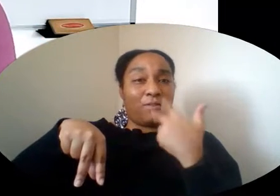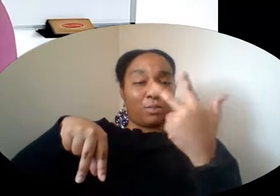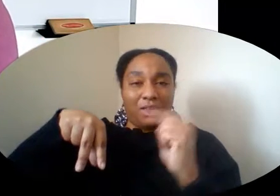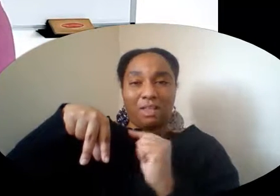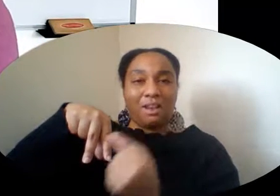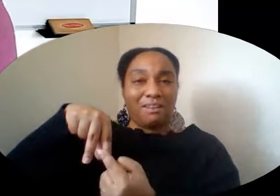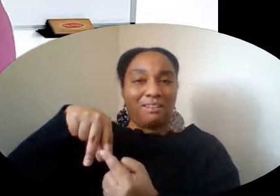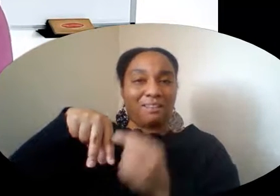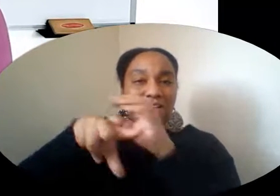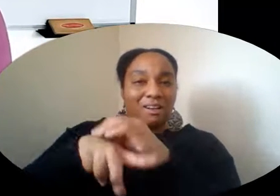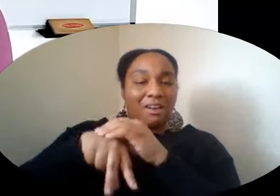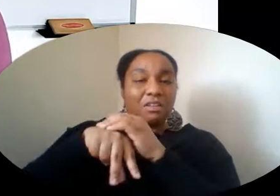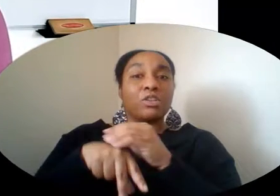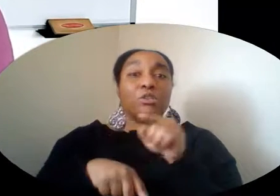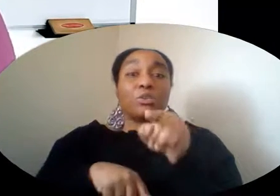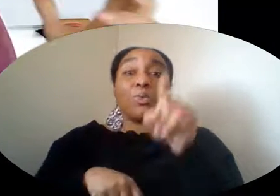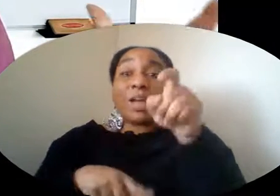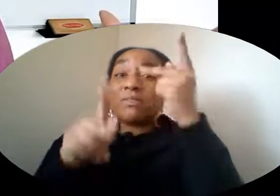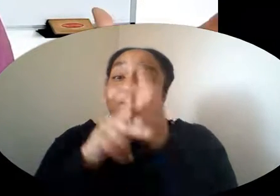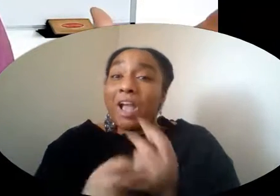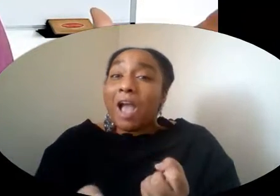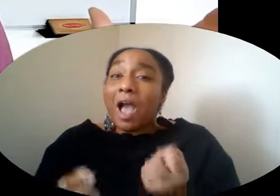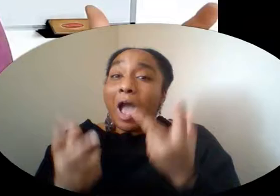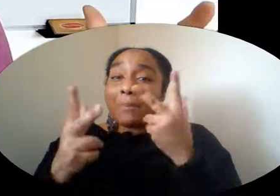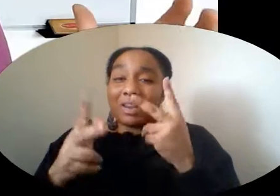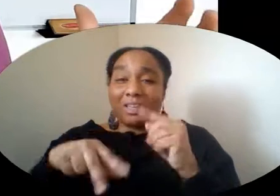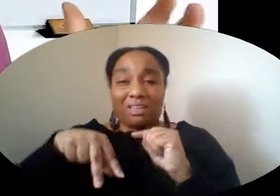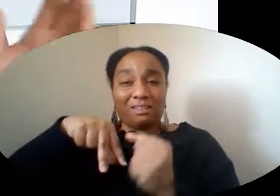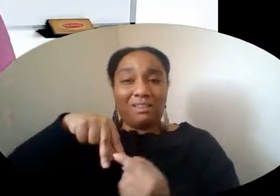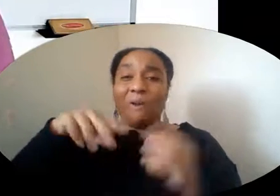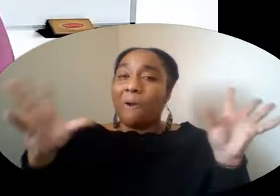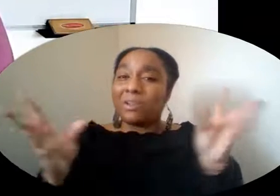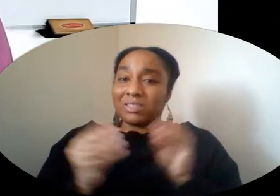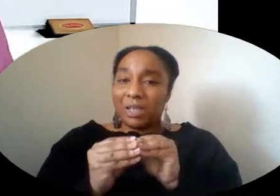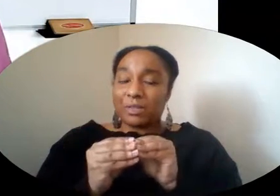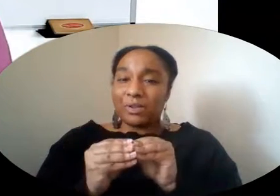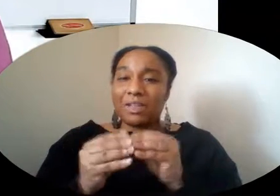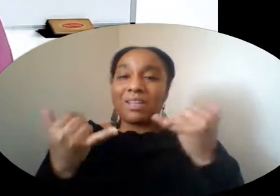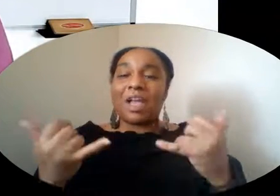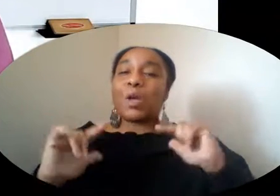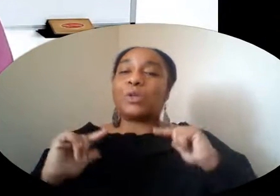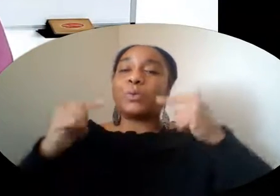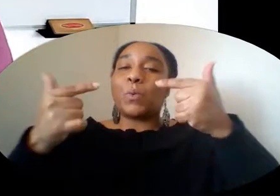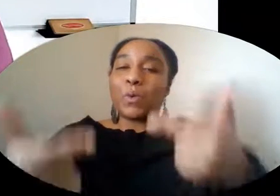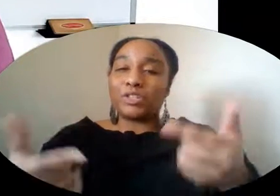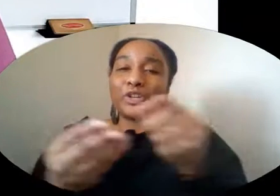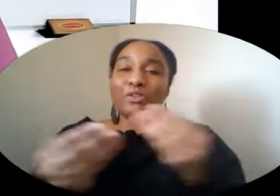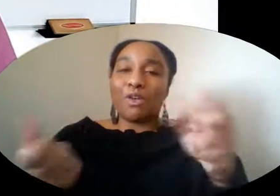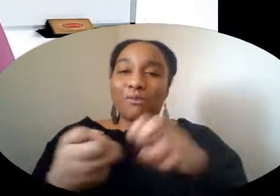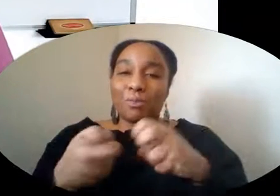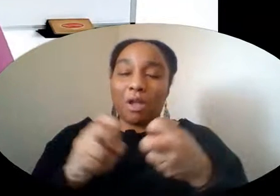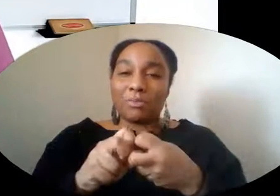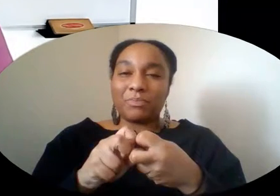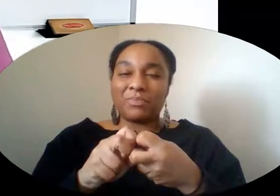kids, so we have to figure out how many tentacles there are all together. Now, it's your turn to go solve this problem. So I